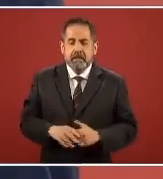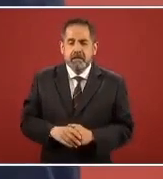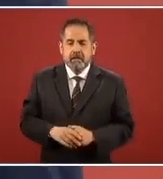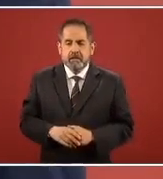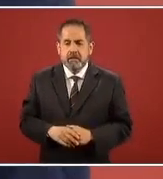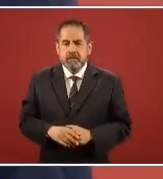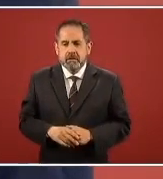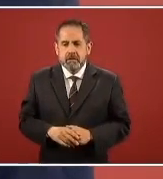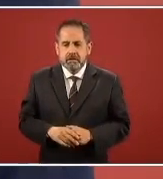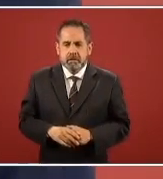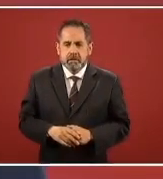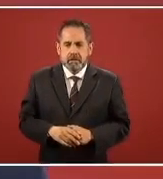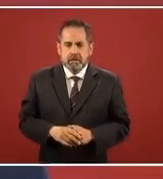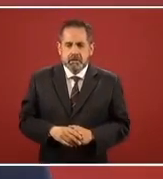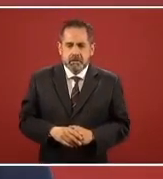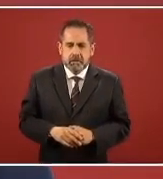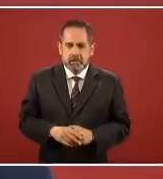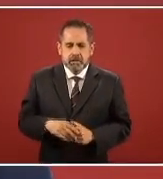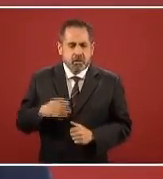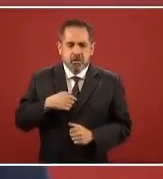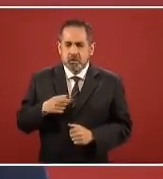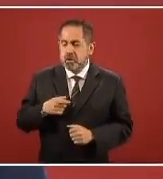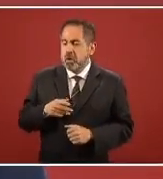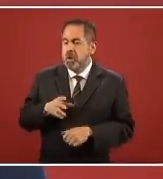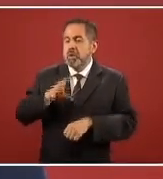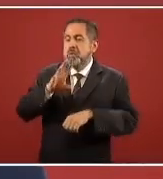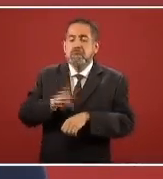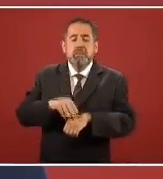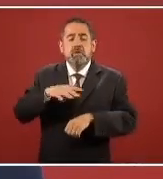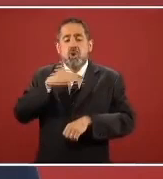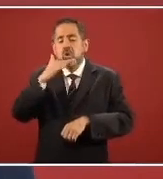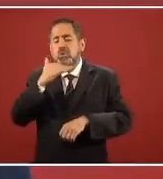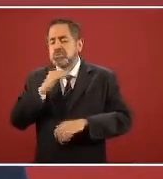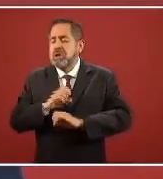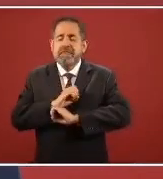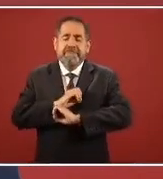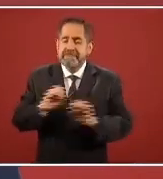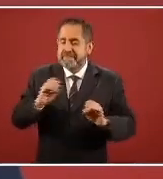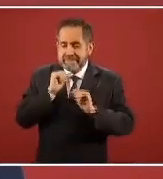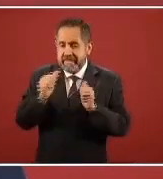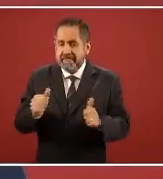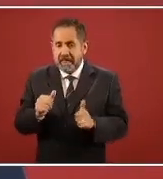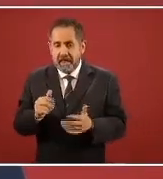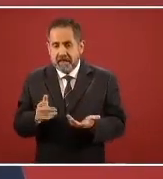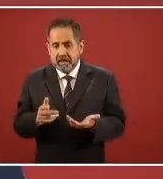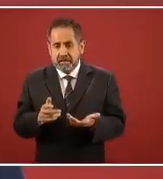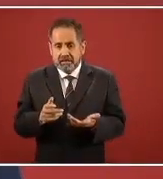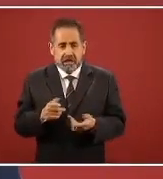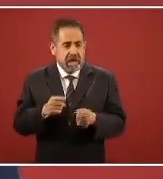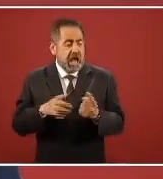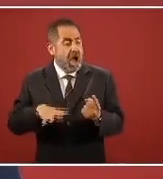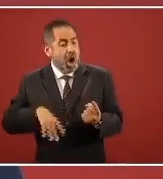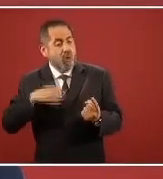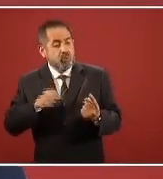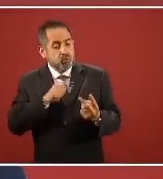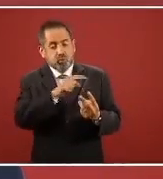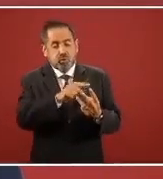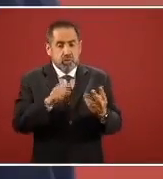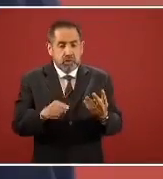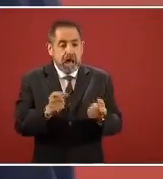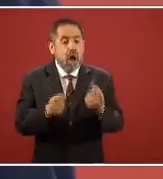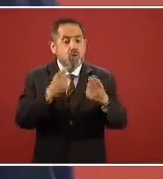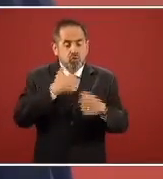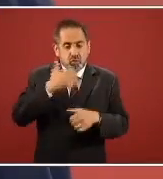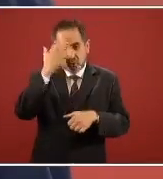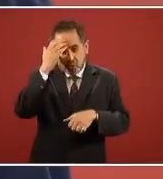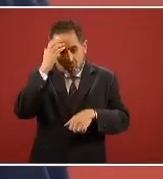si no estoy tolerando la corrupción, and if I am not tolerating corruption and the abuses de